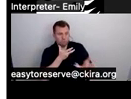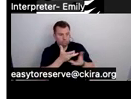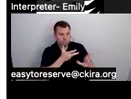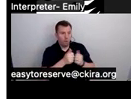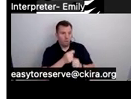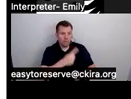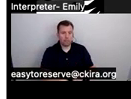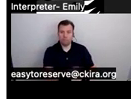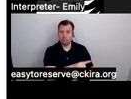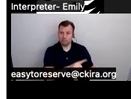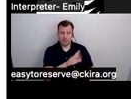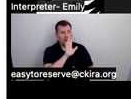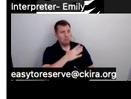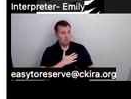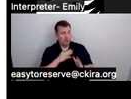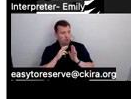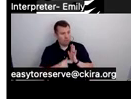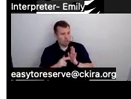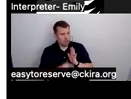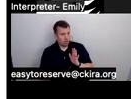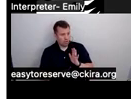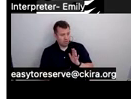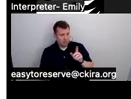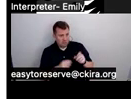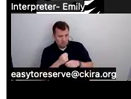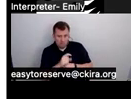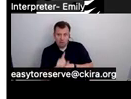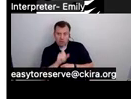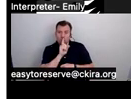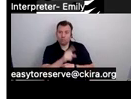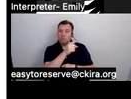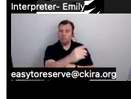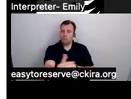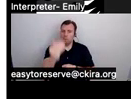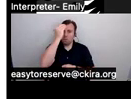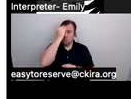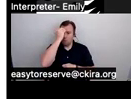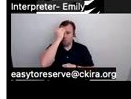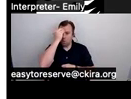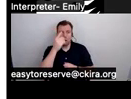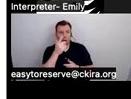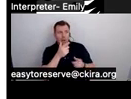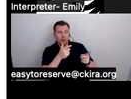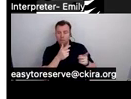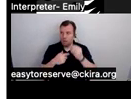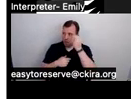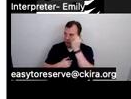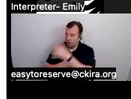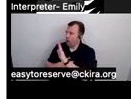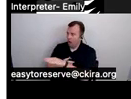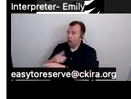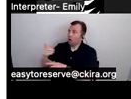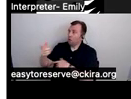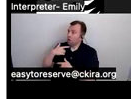officer, tell them about your research, to make sure that they know what you want to do and they can let you know if this is something that they're interested